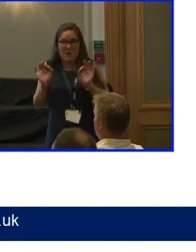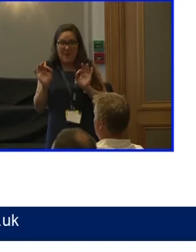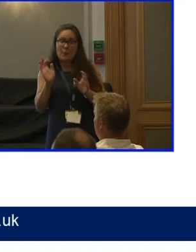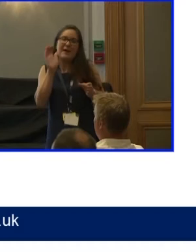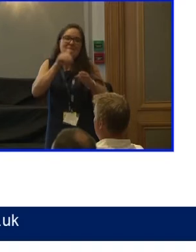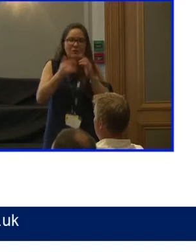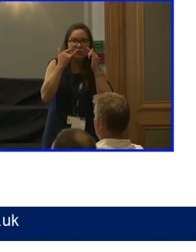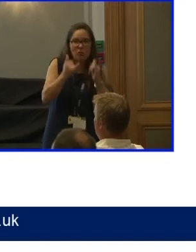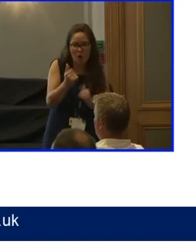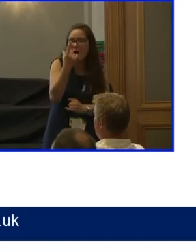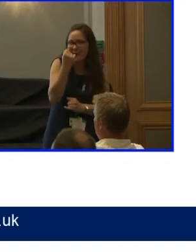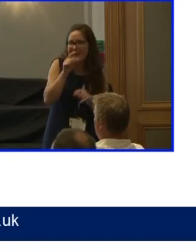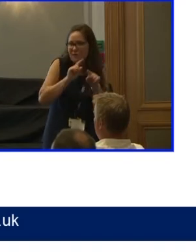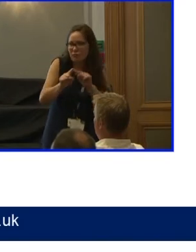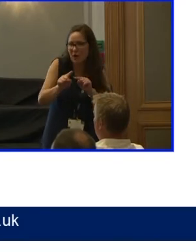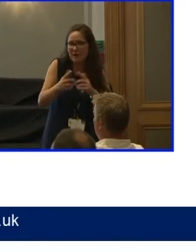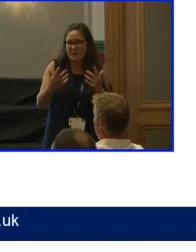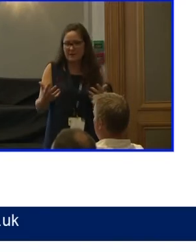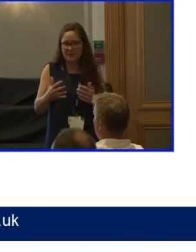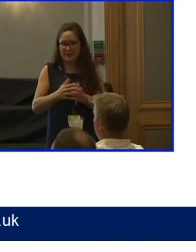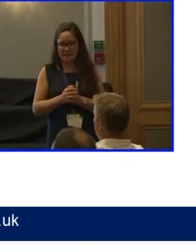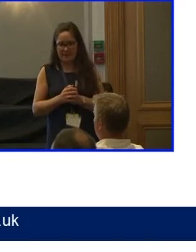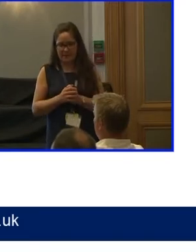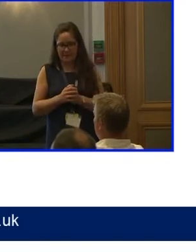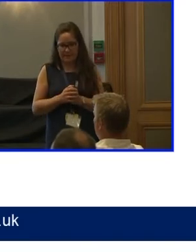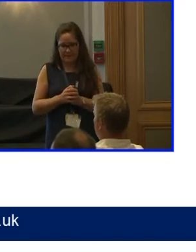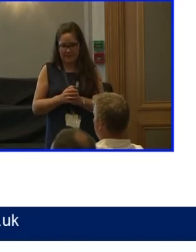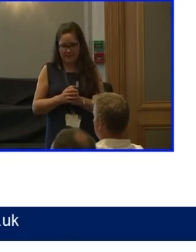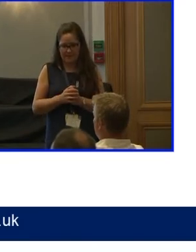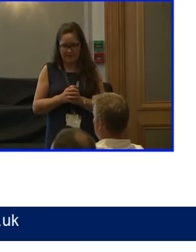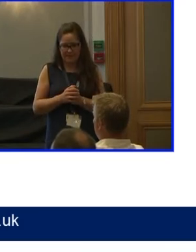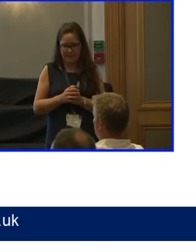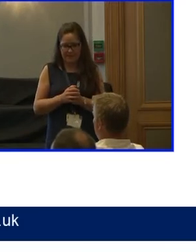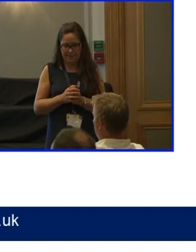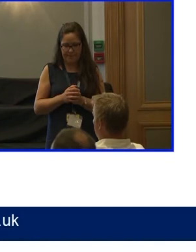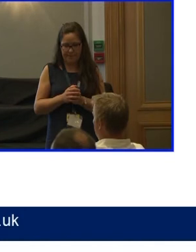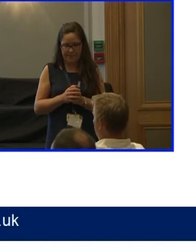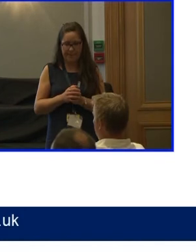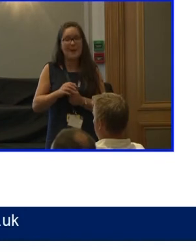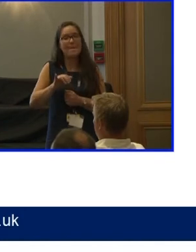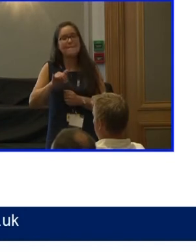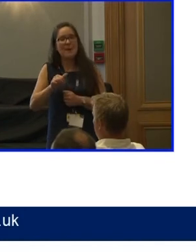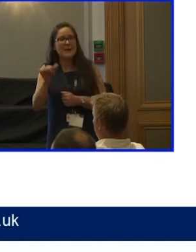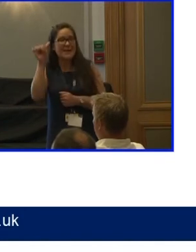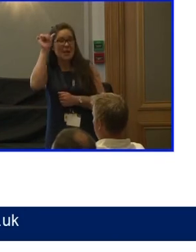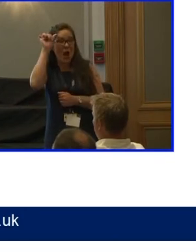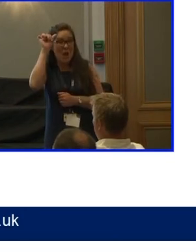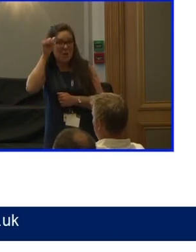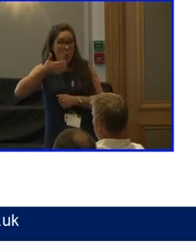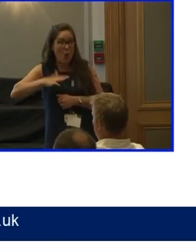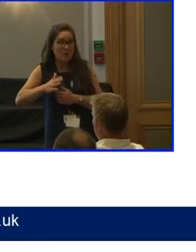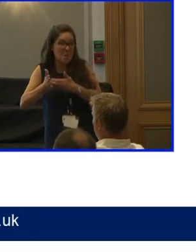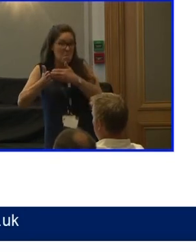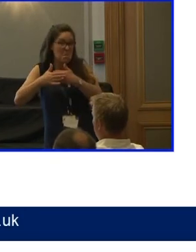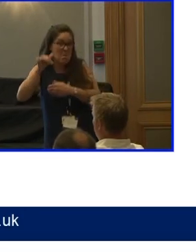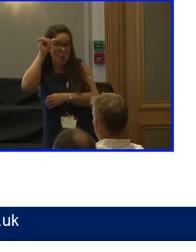trial. For some people, it may be helpful to know that you may be advancing knowledge within that specific field. And even for